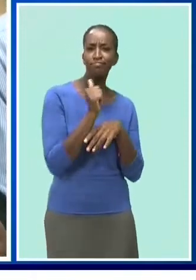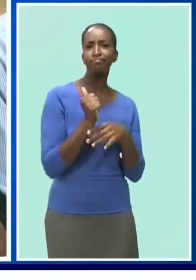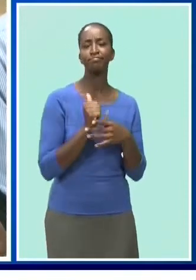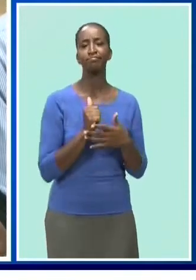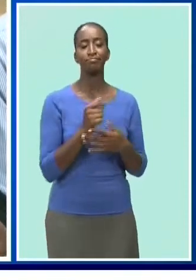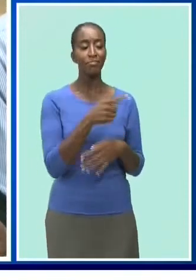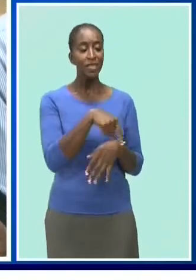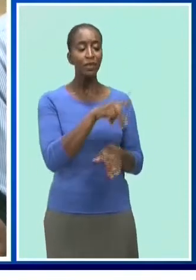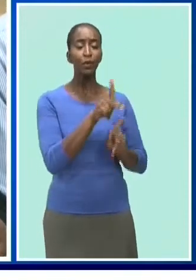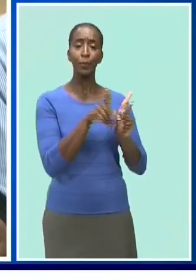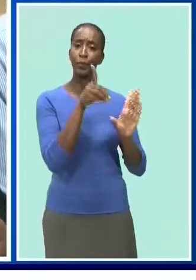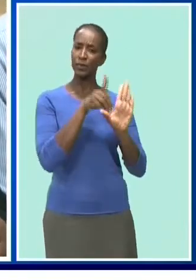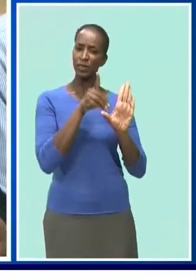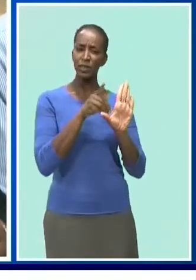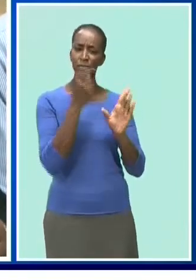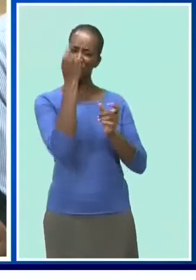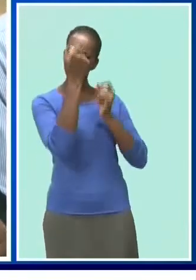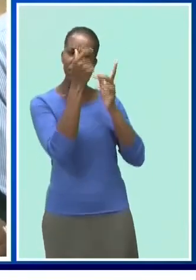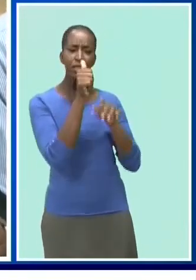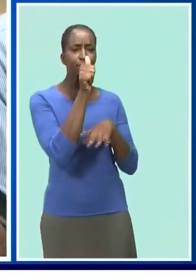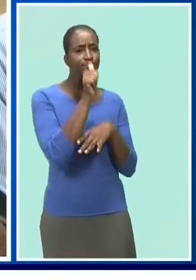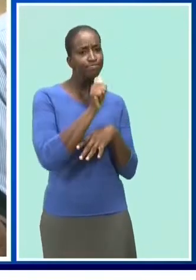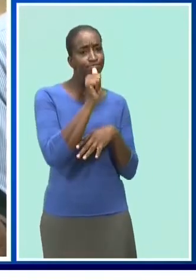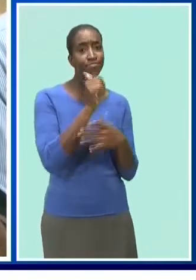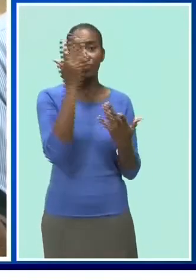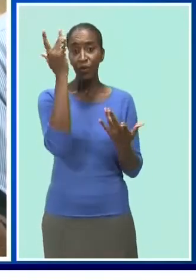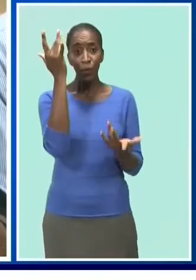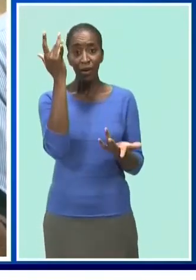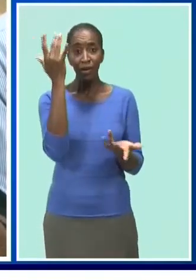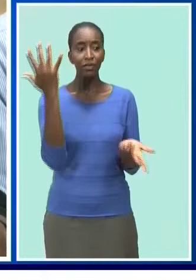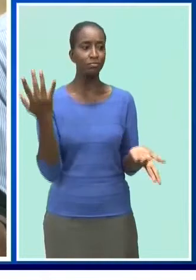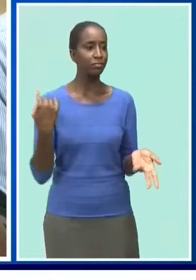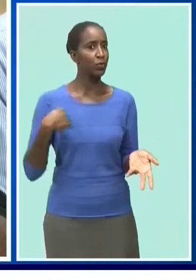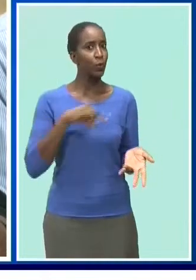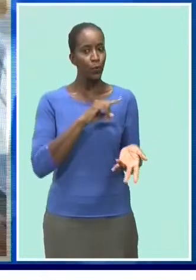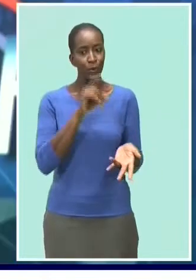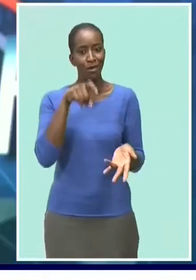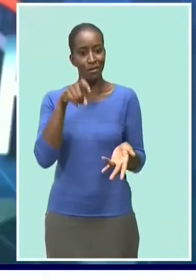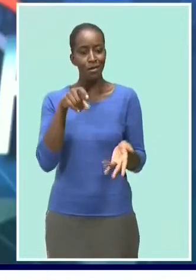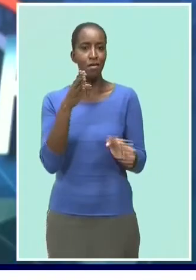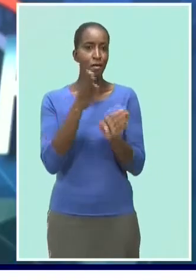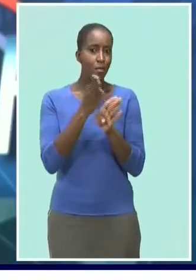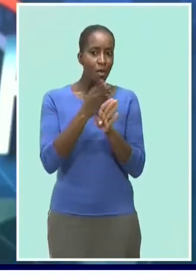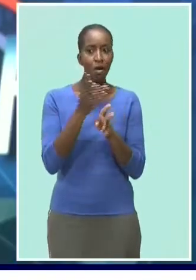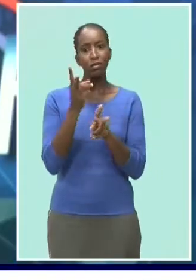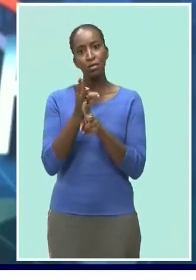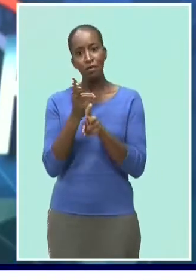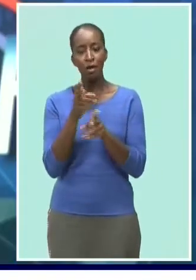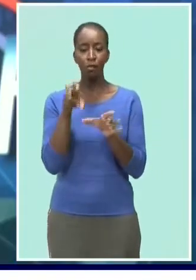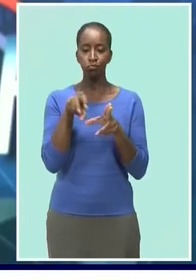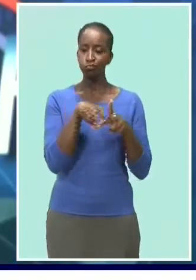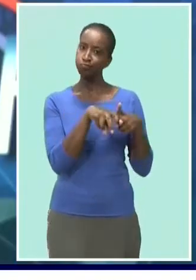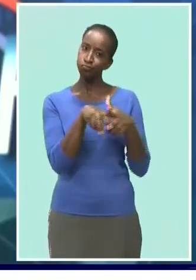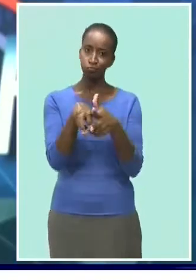about persons with disabilities, because we too are commuters.